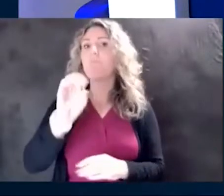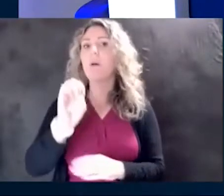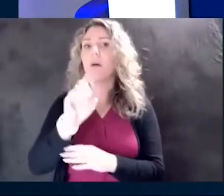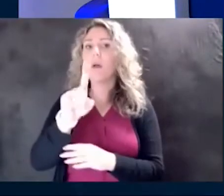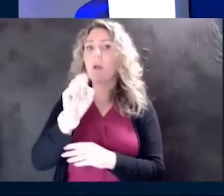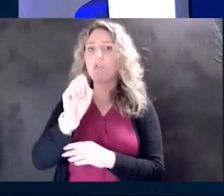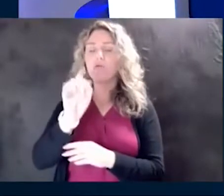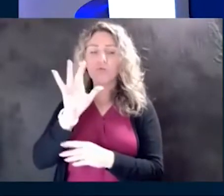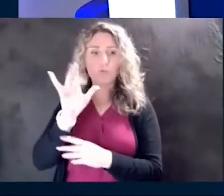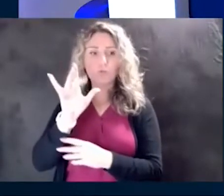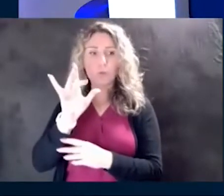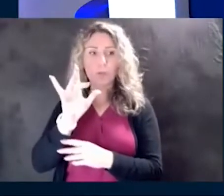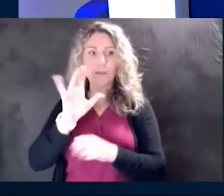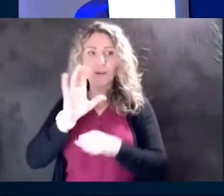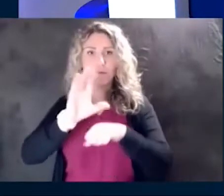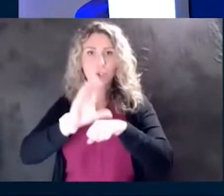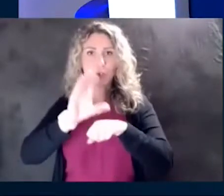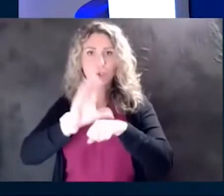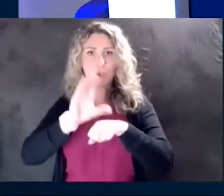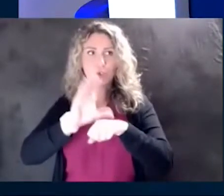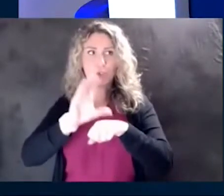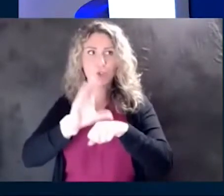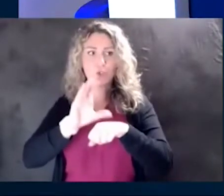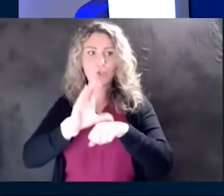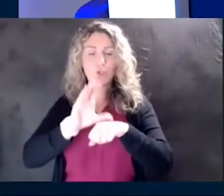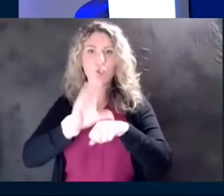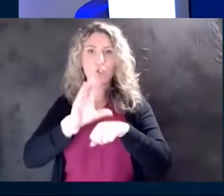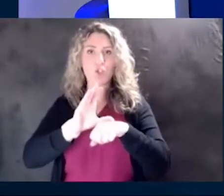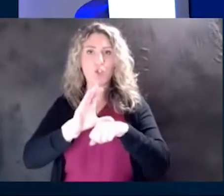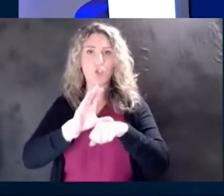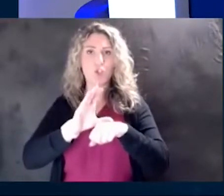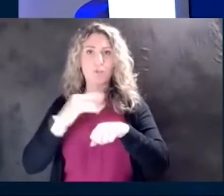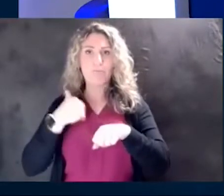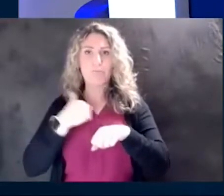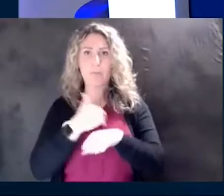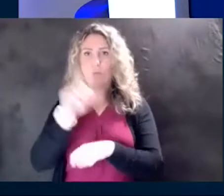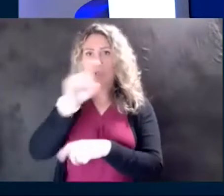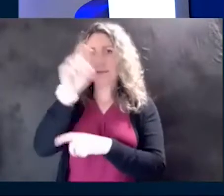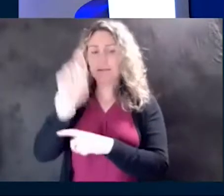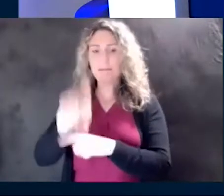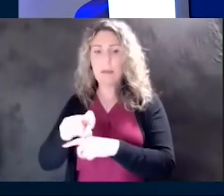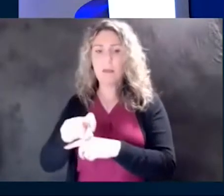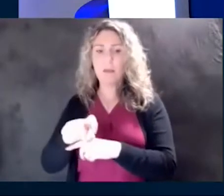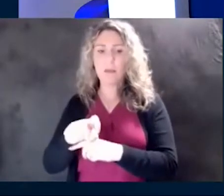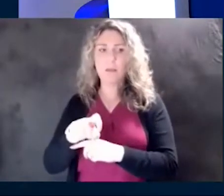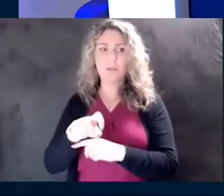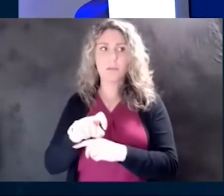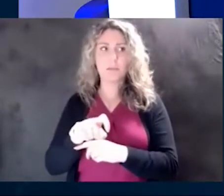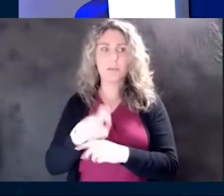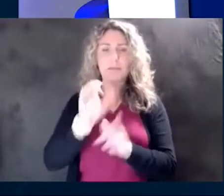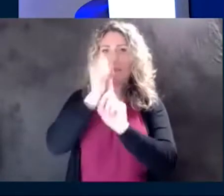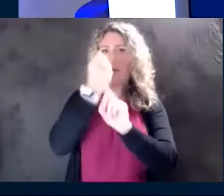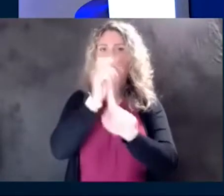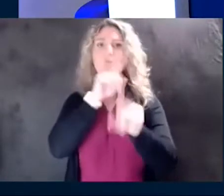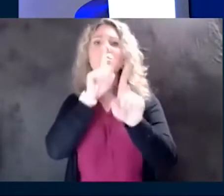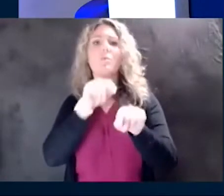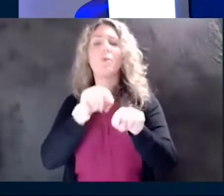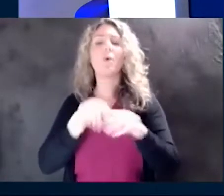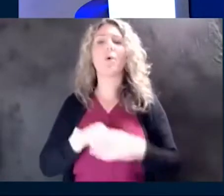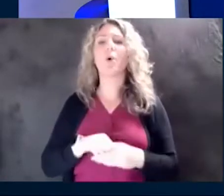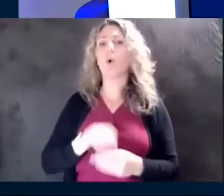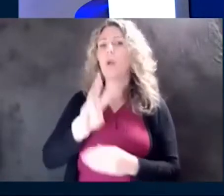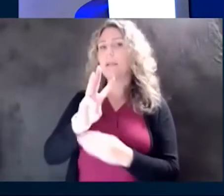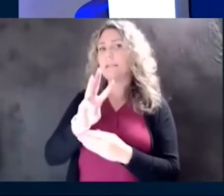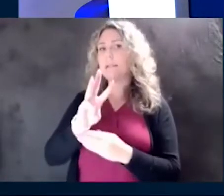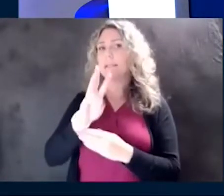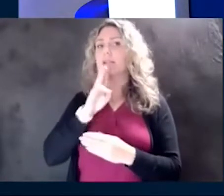125 churchgoers or church camp cases in Texas were reported, and that 6 were breakthrough